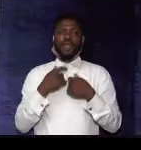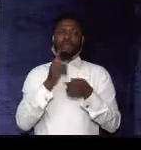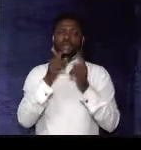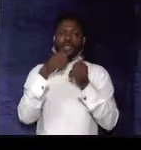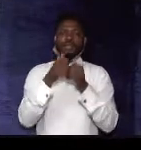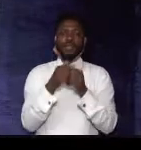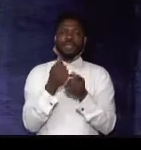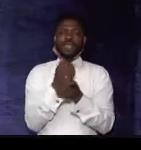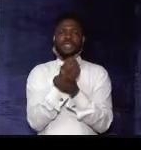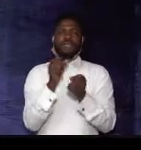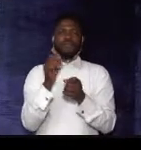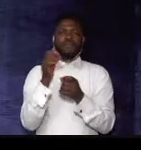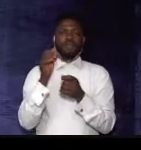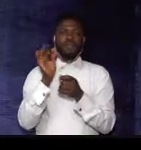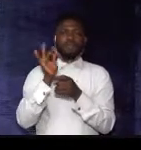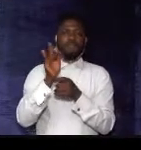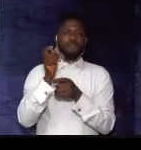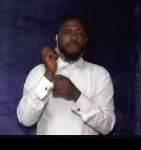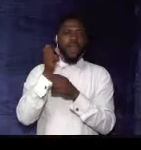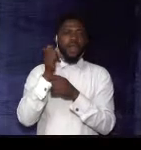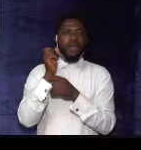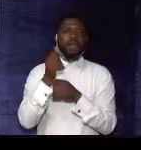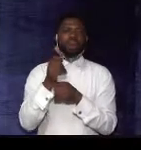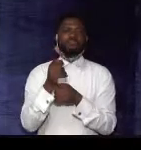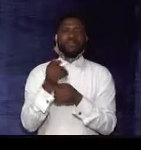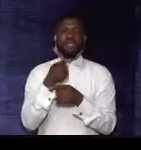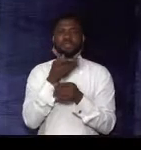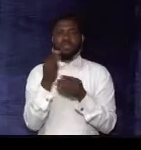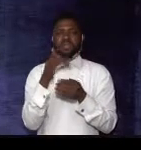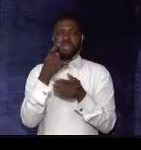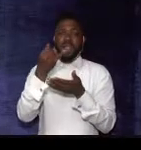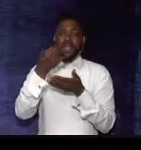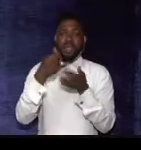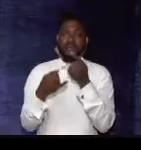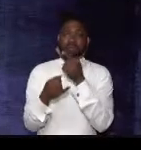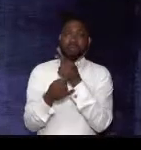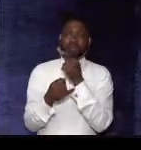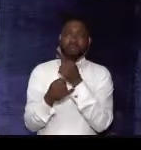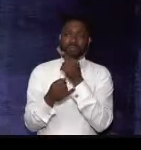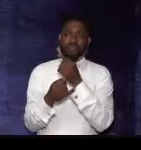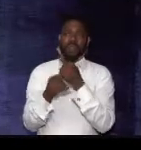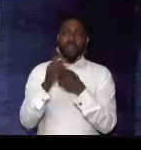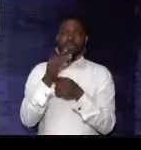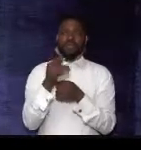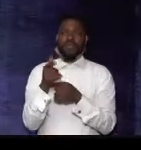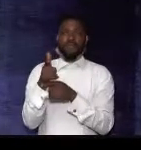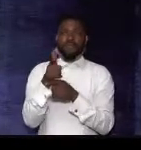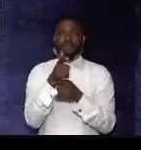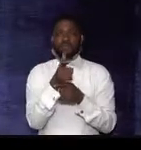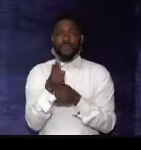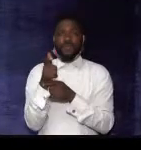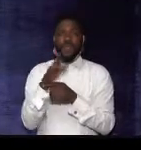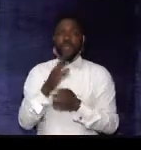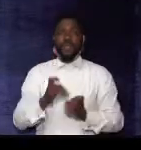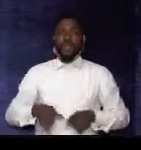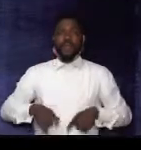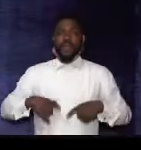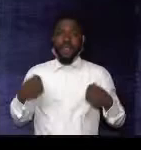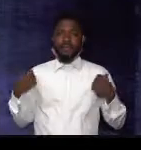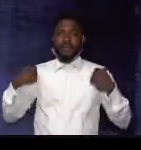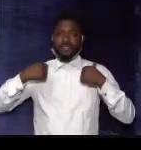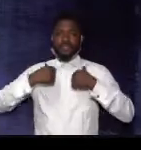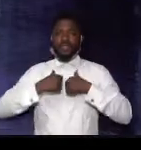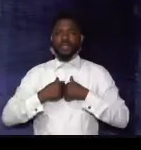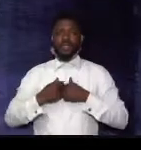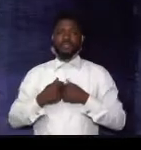what we have talked about, safety belts, these are the diagrams to really see what we are saying. Your fire extinguishers, your life